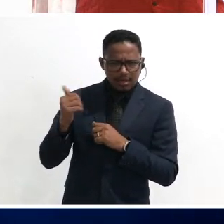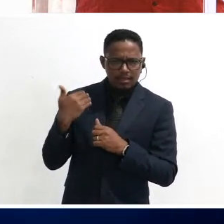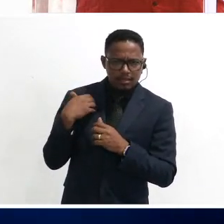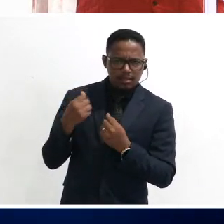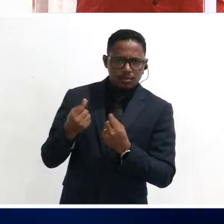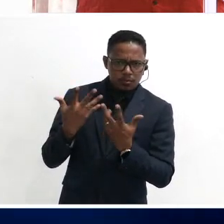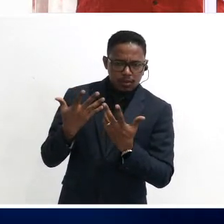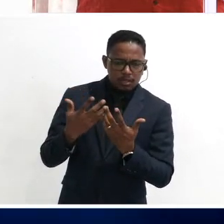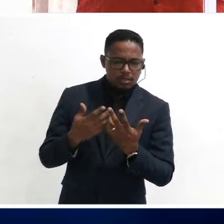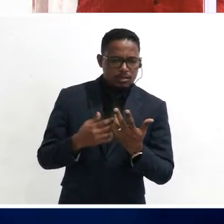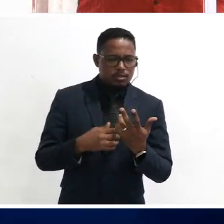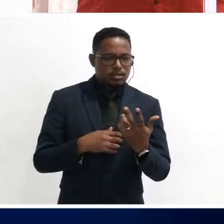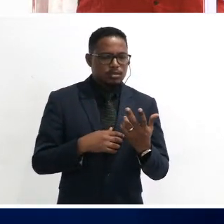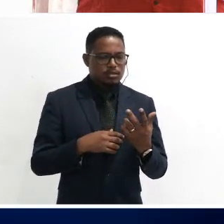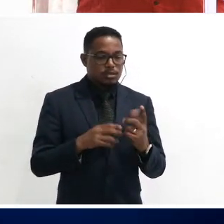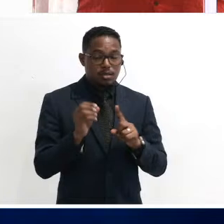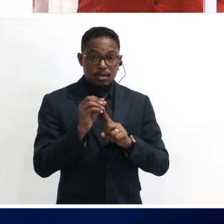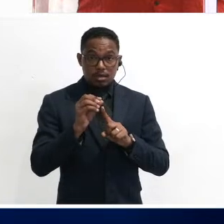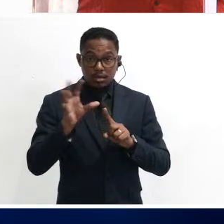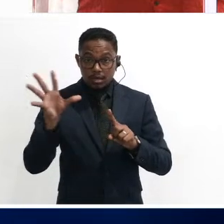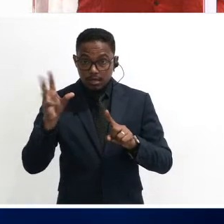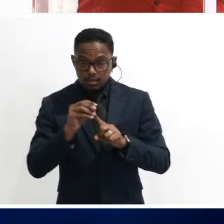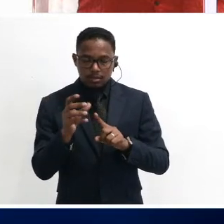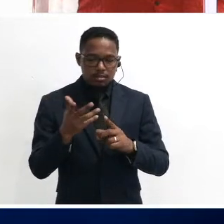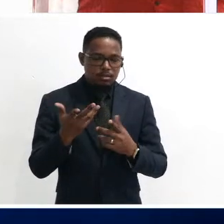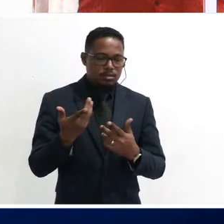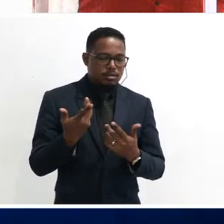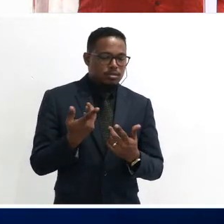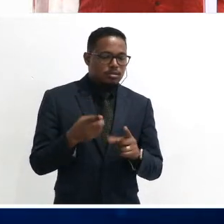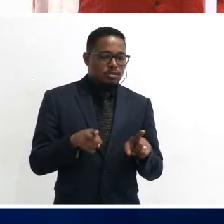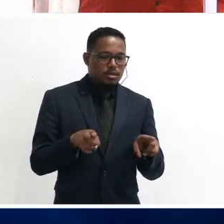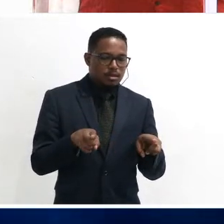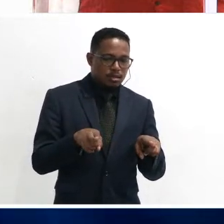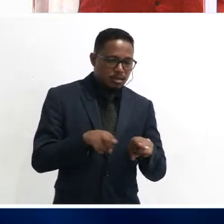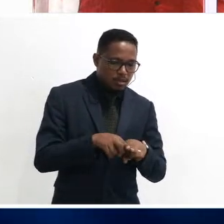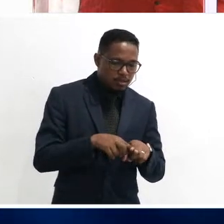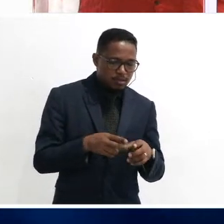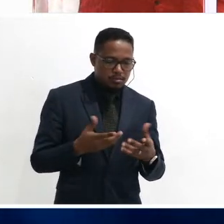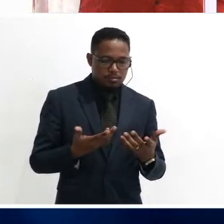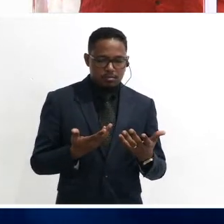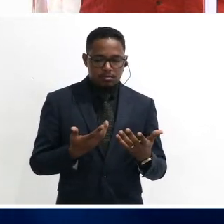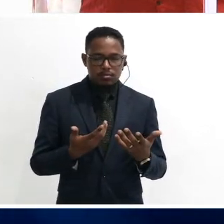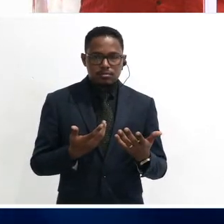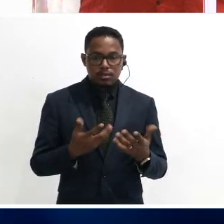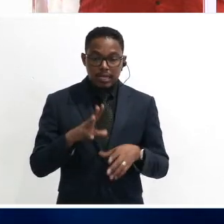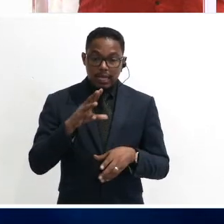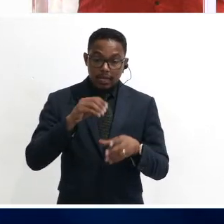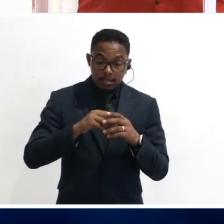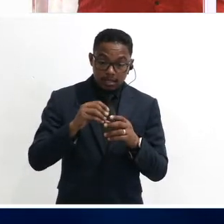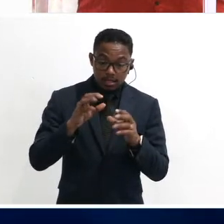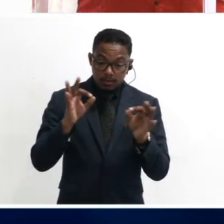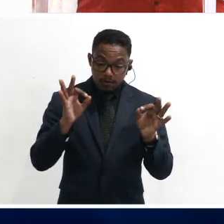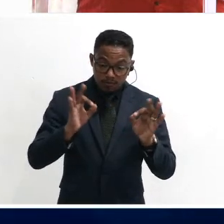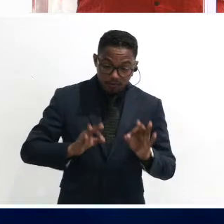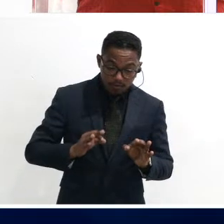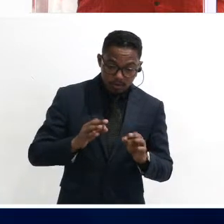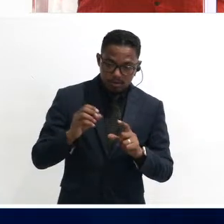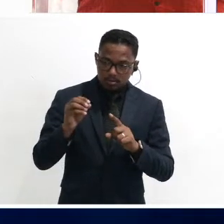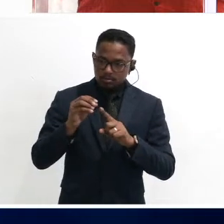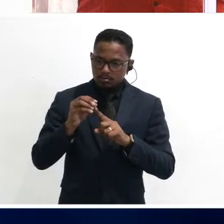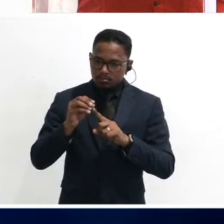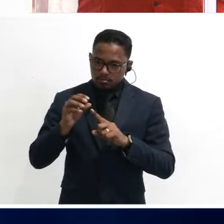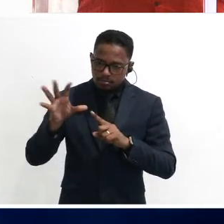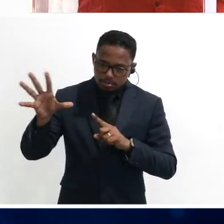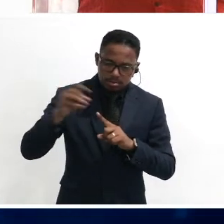arrangement? Because those traces, when they're carrying a signal, will interact with each other through capacitive